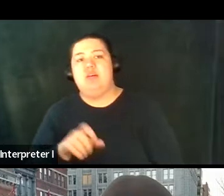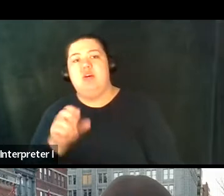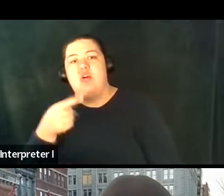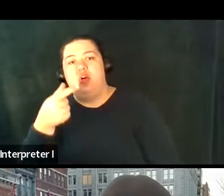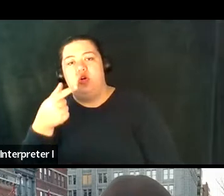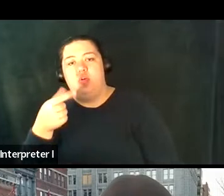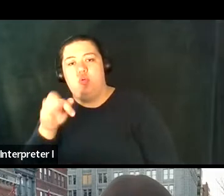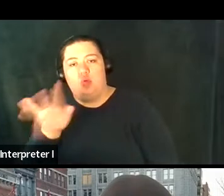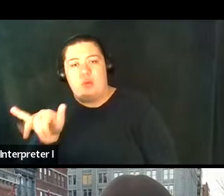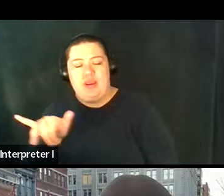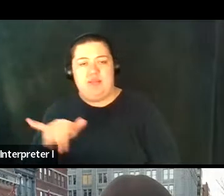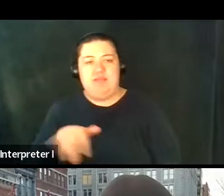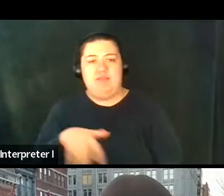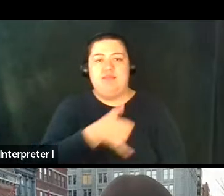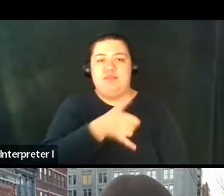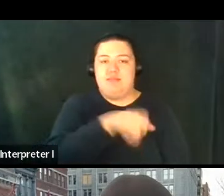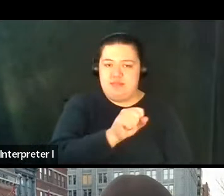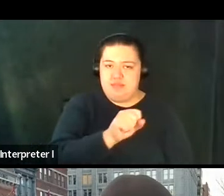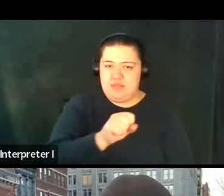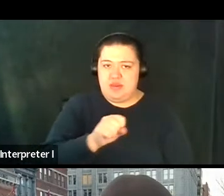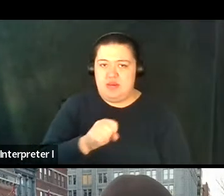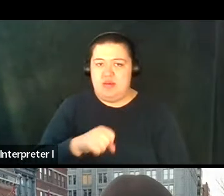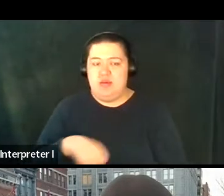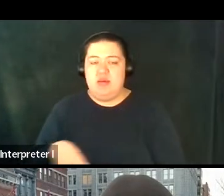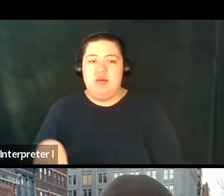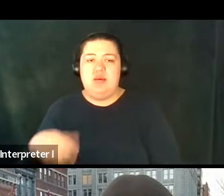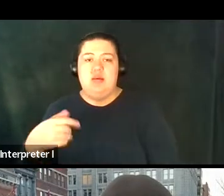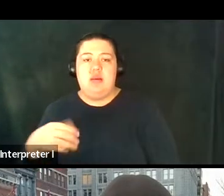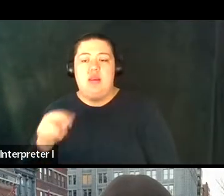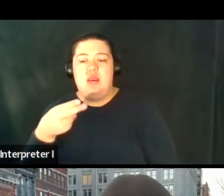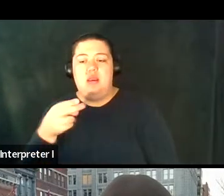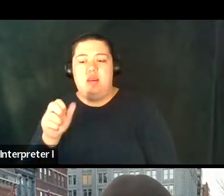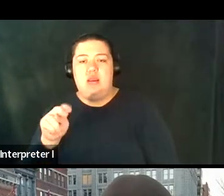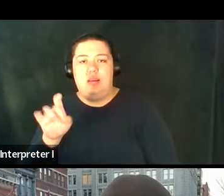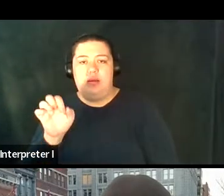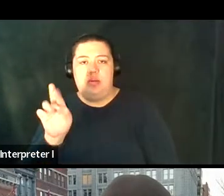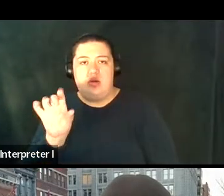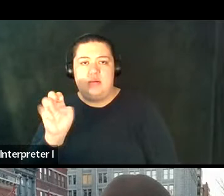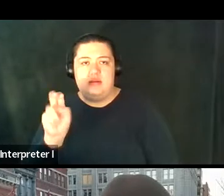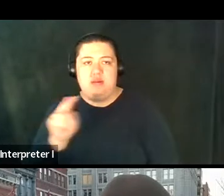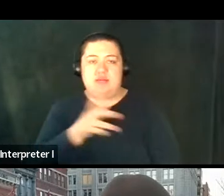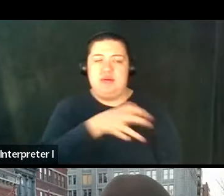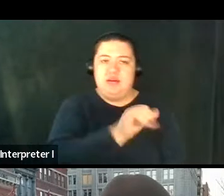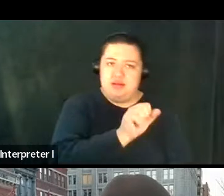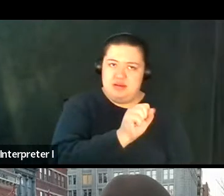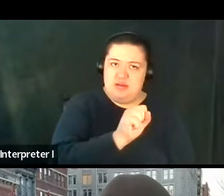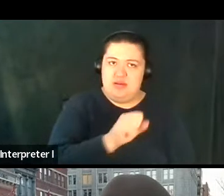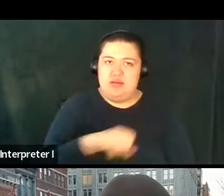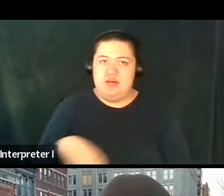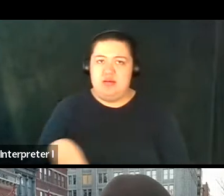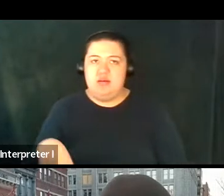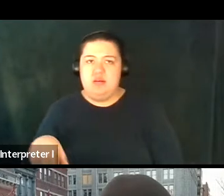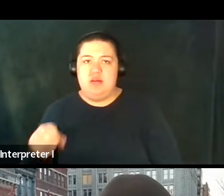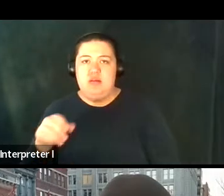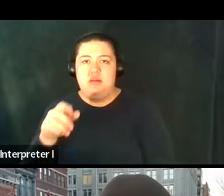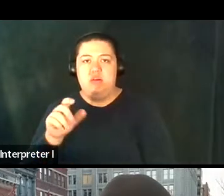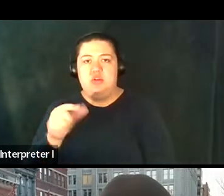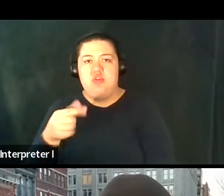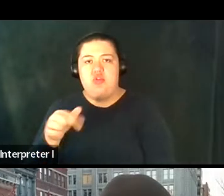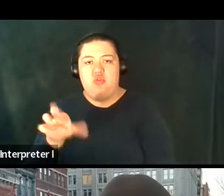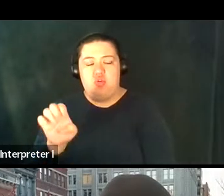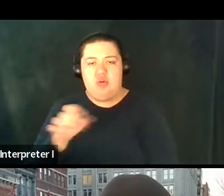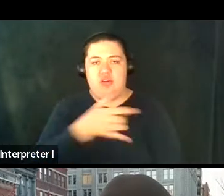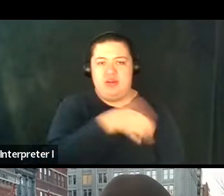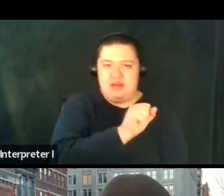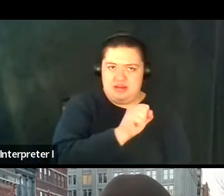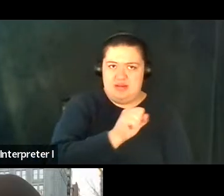Gray. Yes. Councilmember Gray votes yes. Councilmember Henderson. Yes. Councilmember Henderson votes yes. Councilmember Lewis George. Yes.